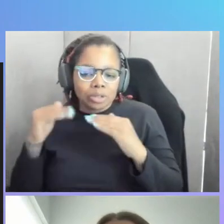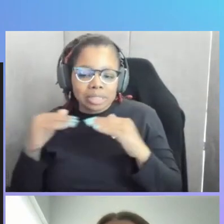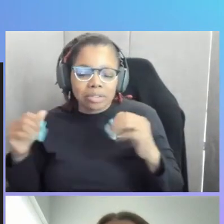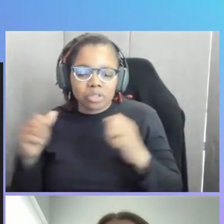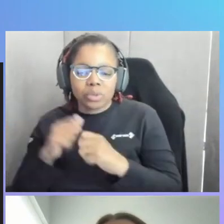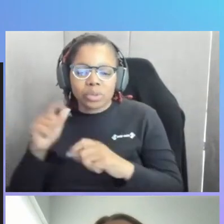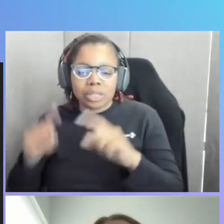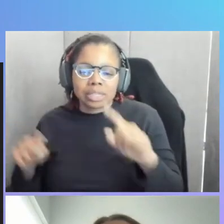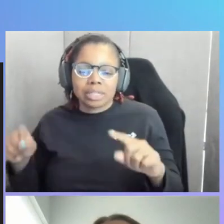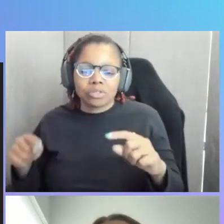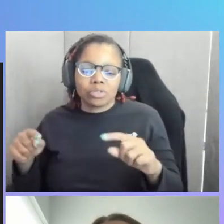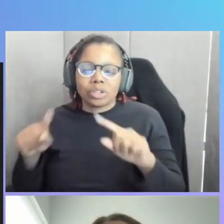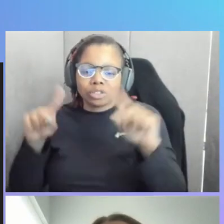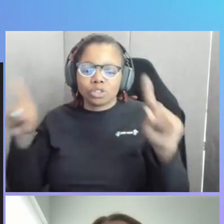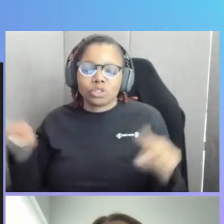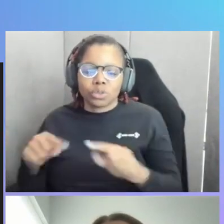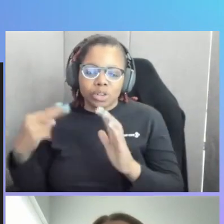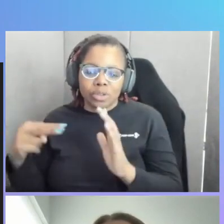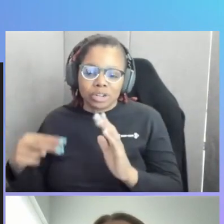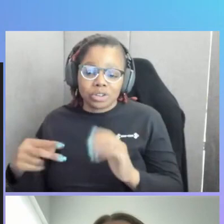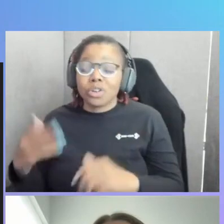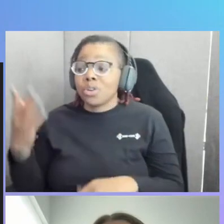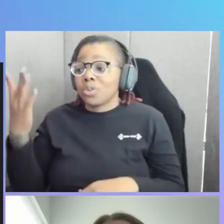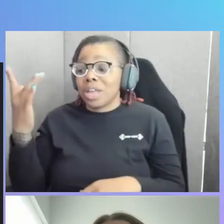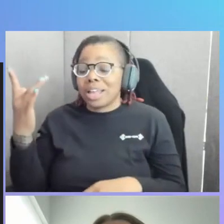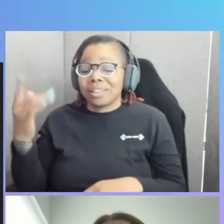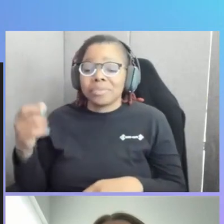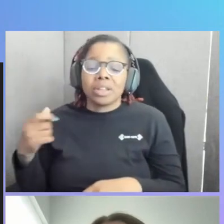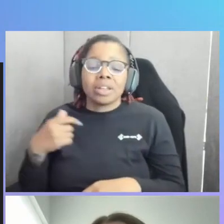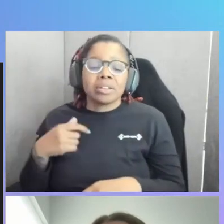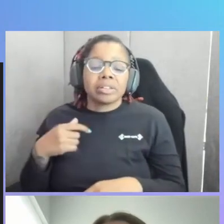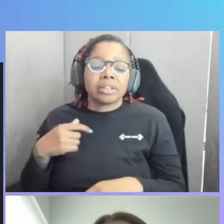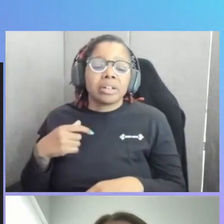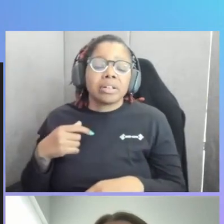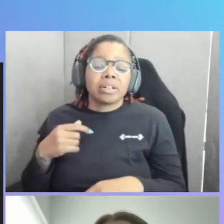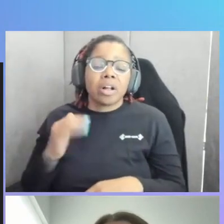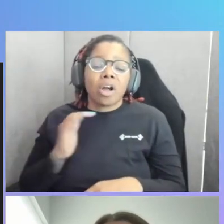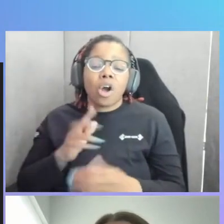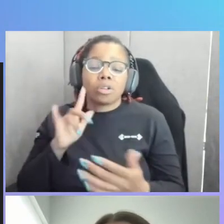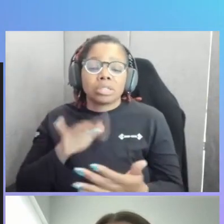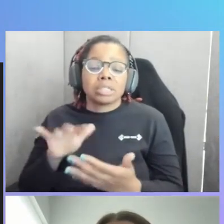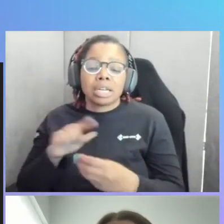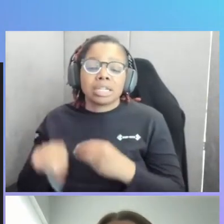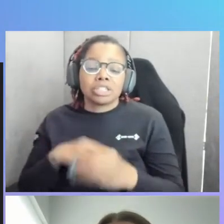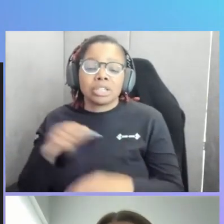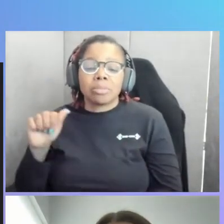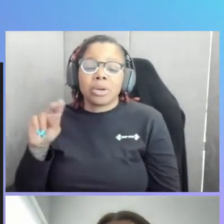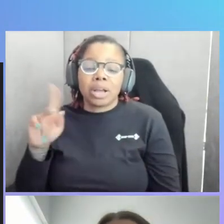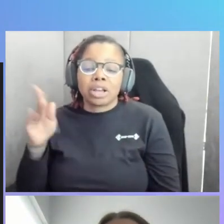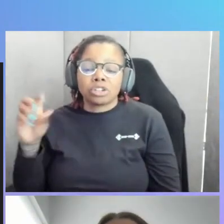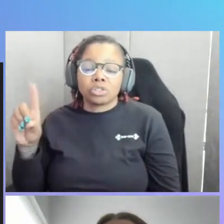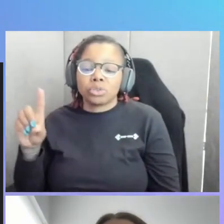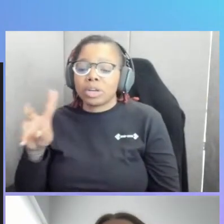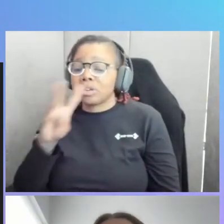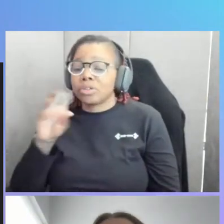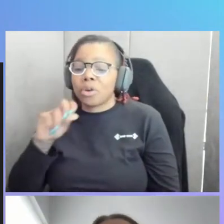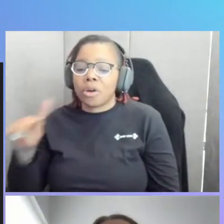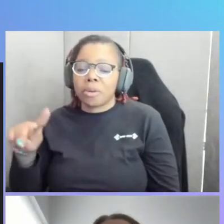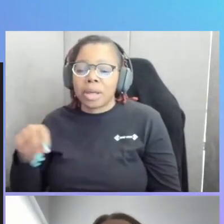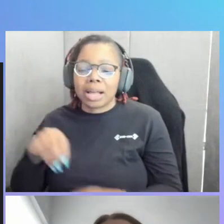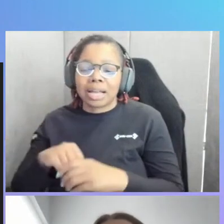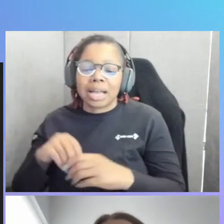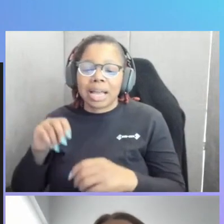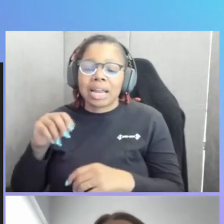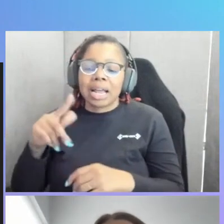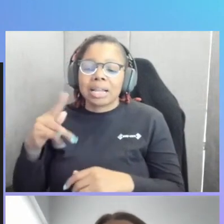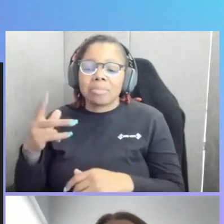screen readers. The reason for this is because our study was on Android TalkBack within the Peloton Row.